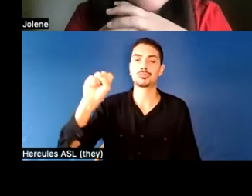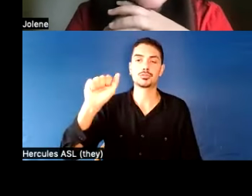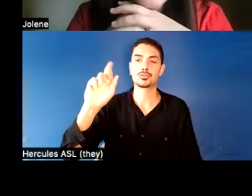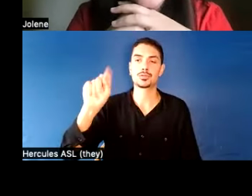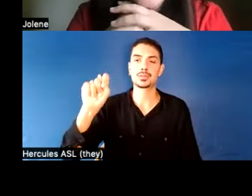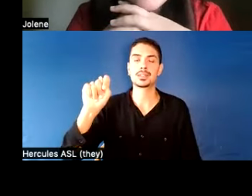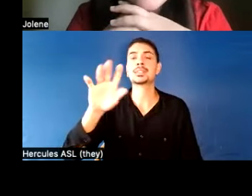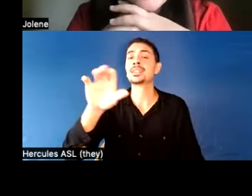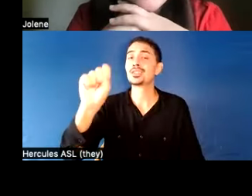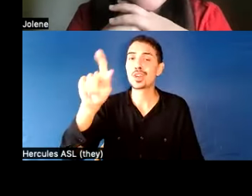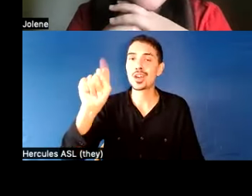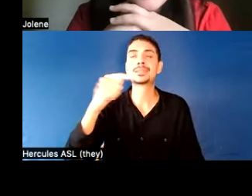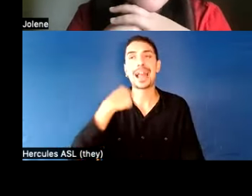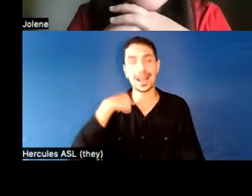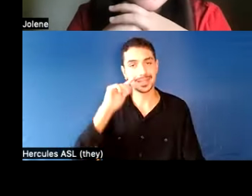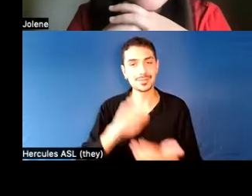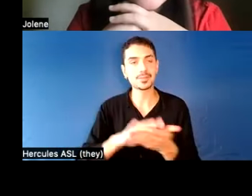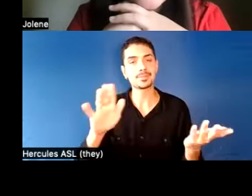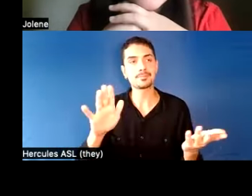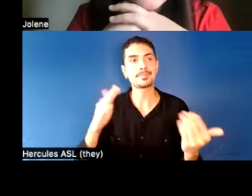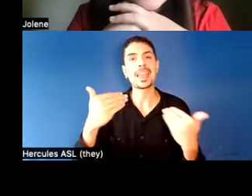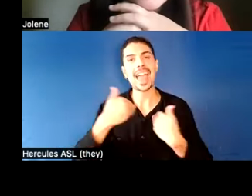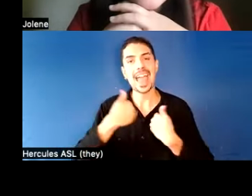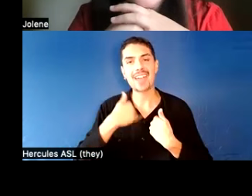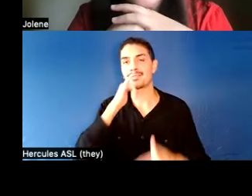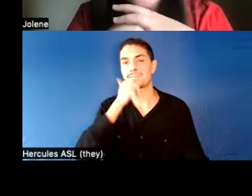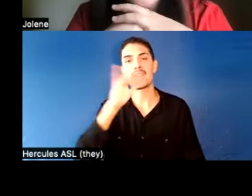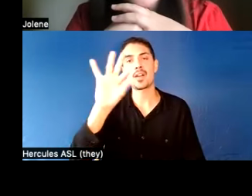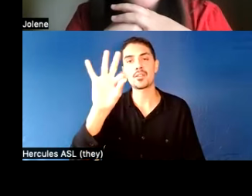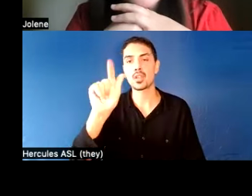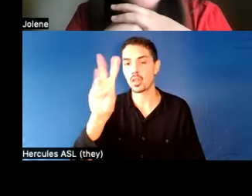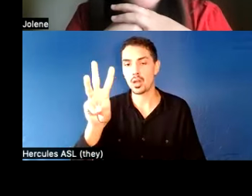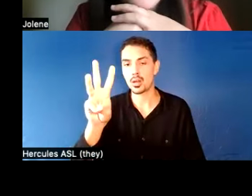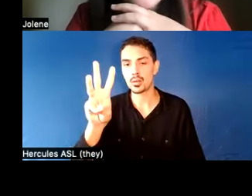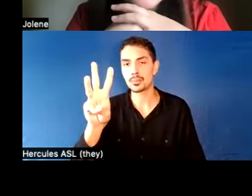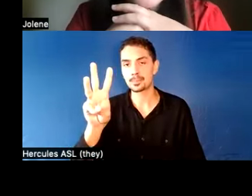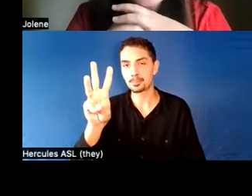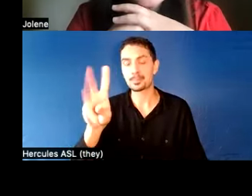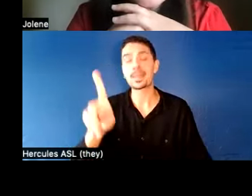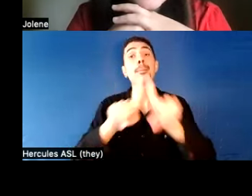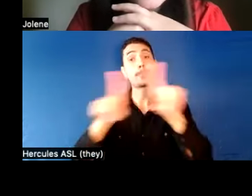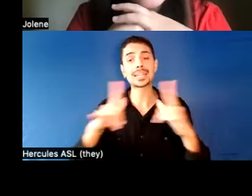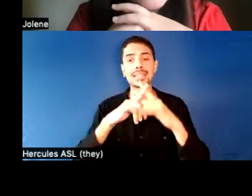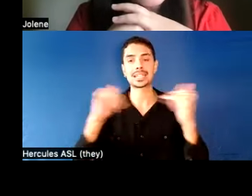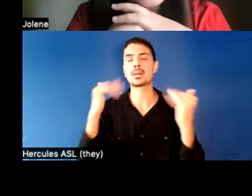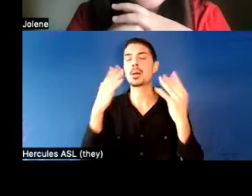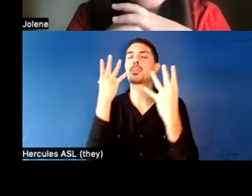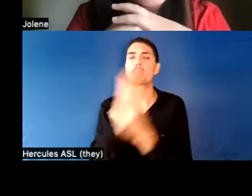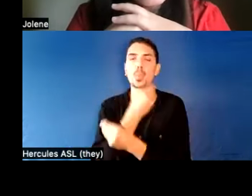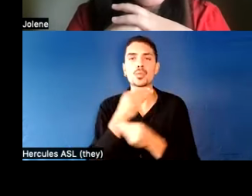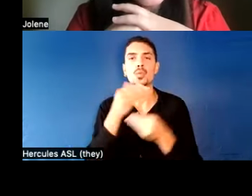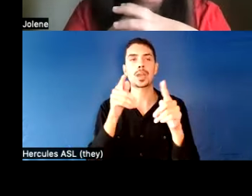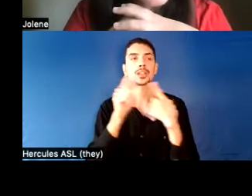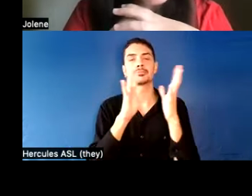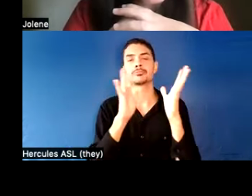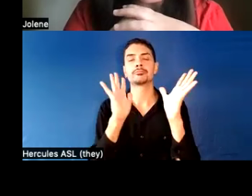flawed but beautiful ways of people coming together to create change. And I think there's so many ways we can grow and expand